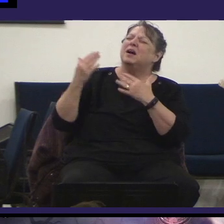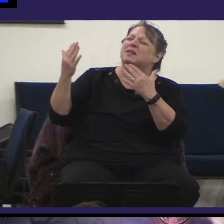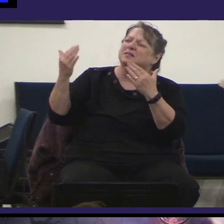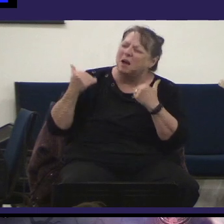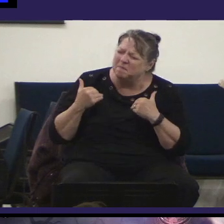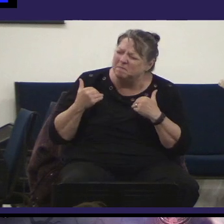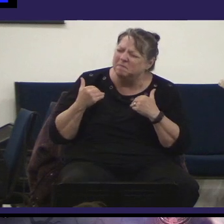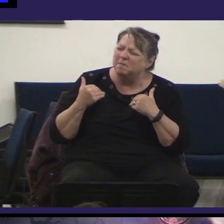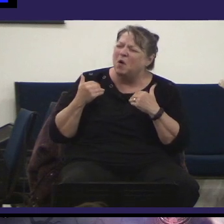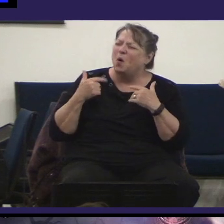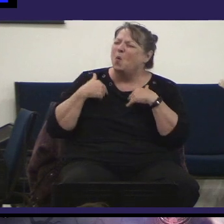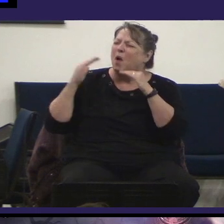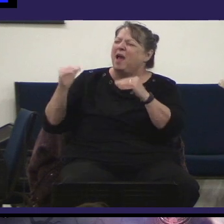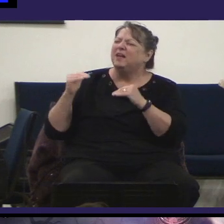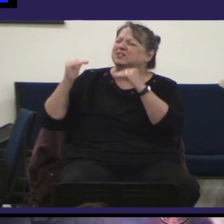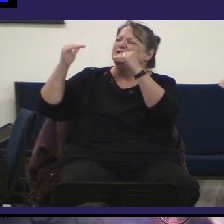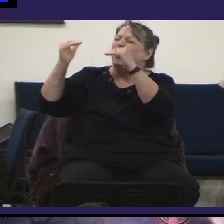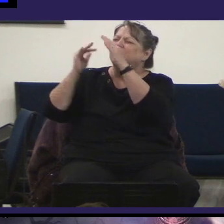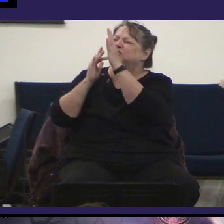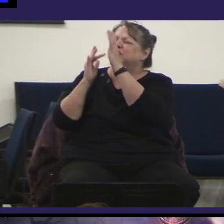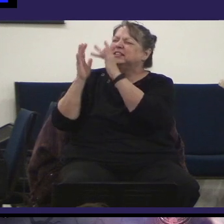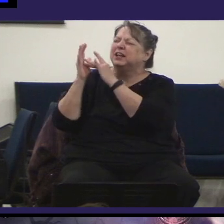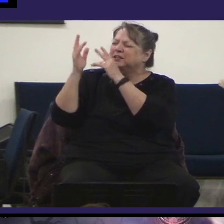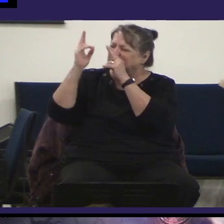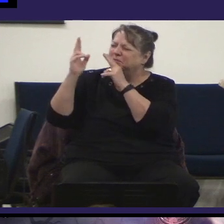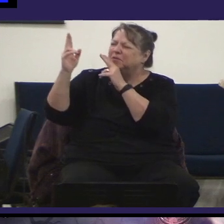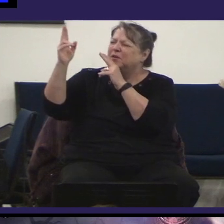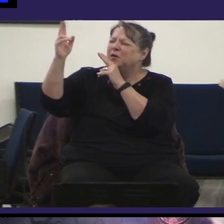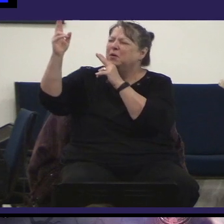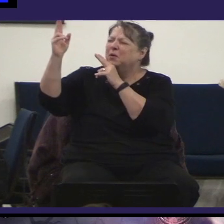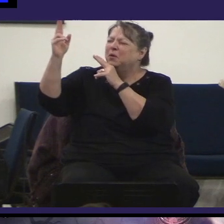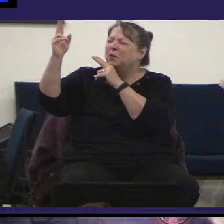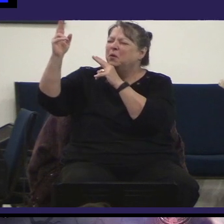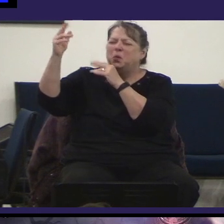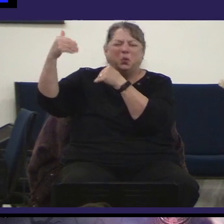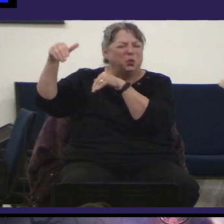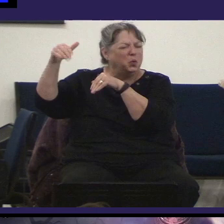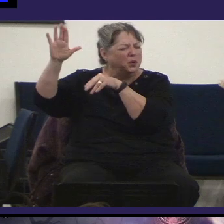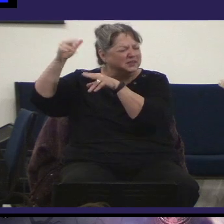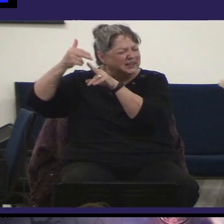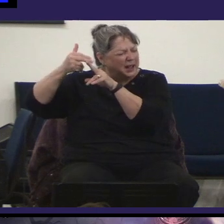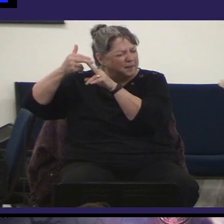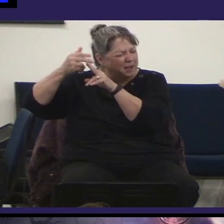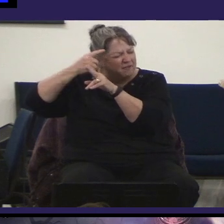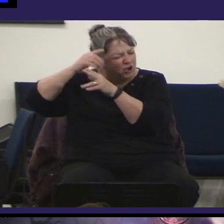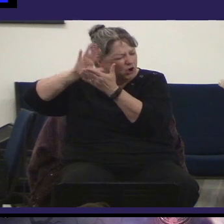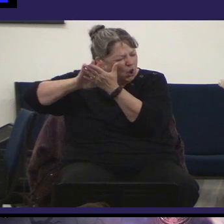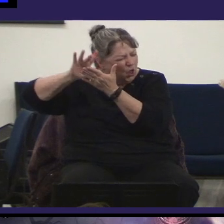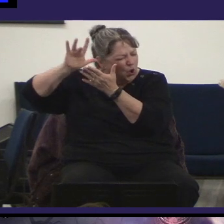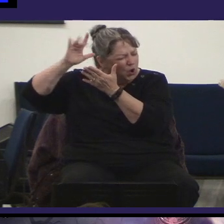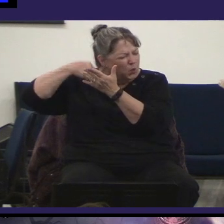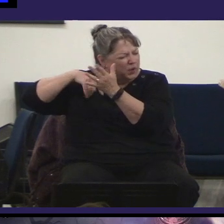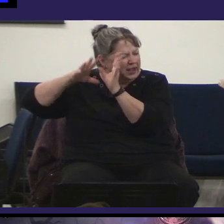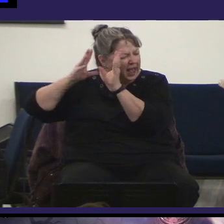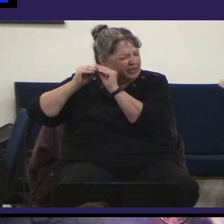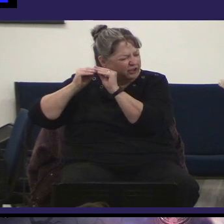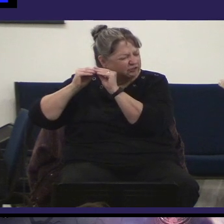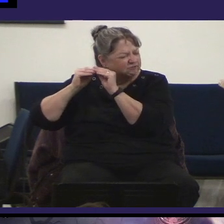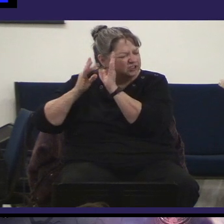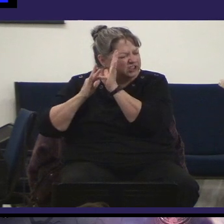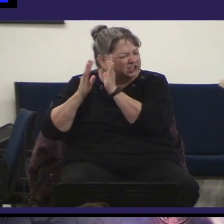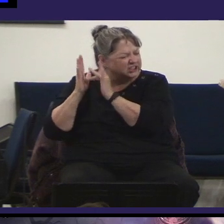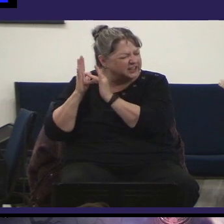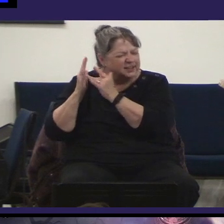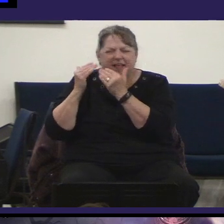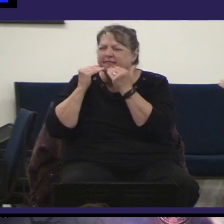exhort Jesus. We uplift him. We lift him up. In his name we pray, and for his glory we gather. Thank you, Jesus.